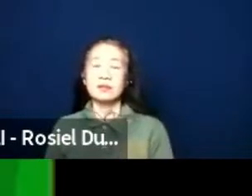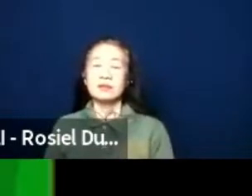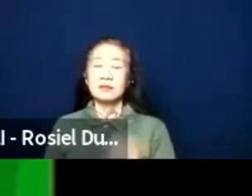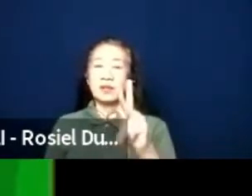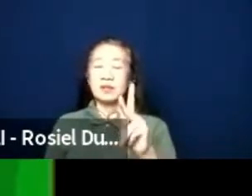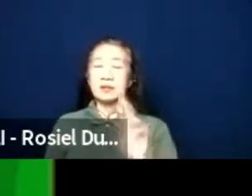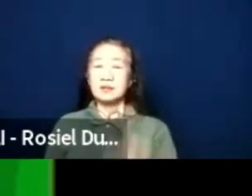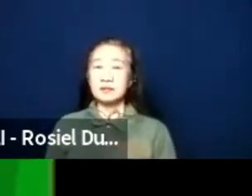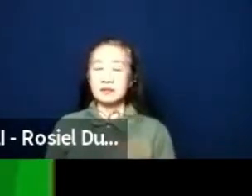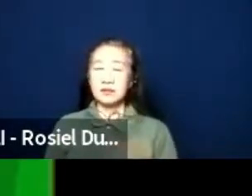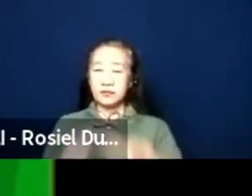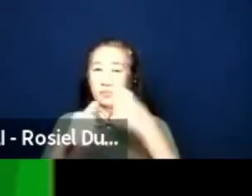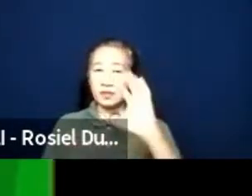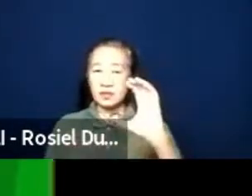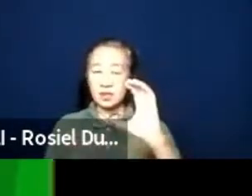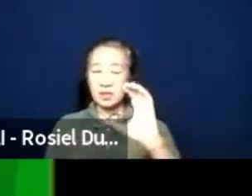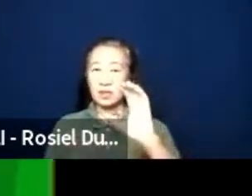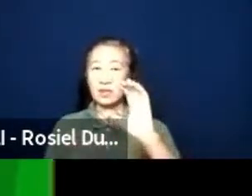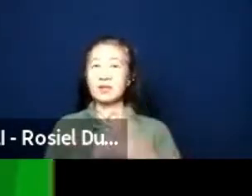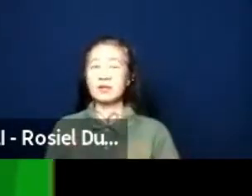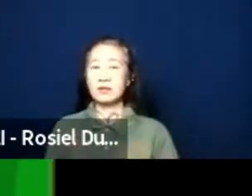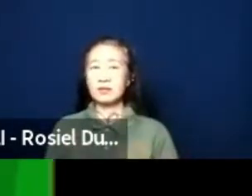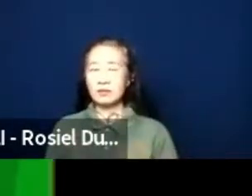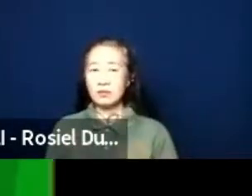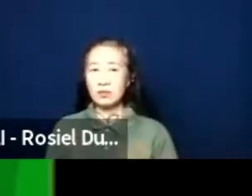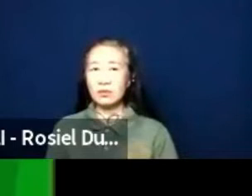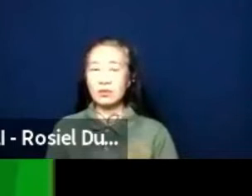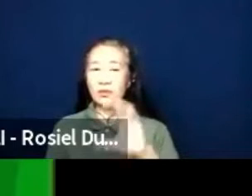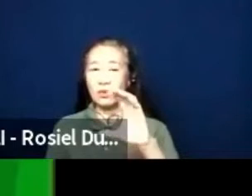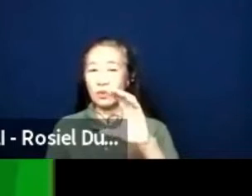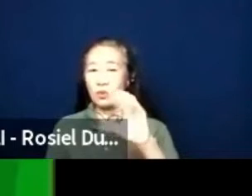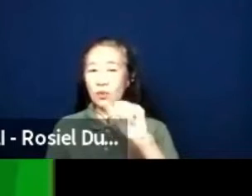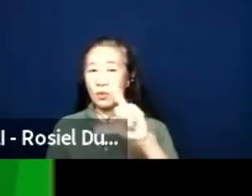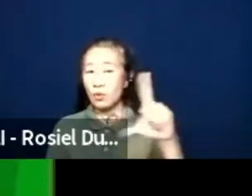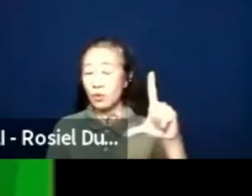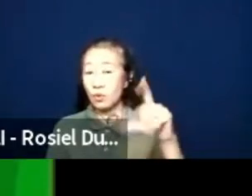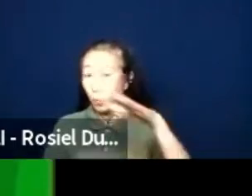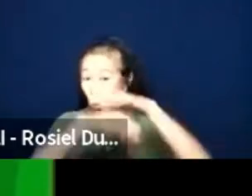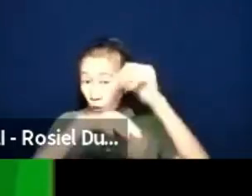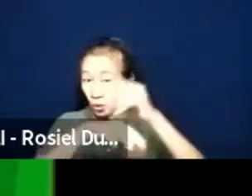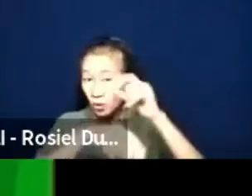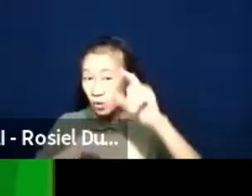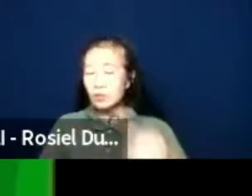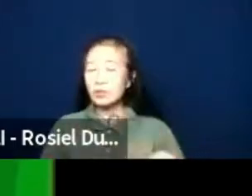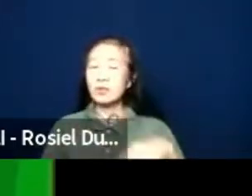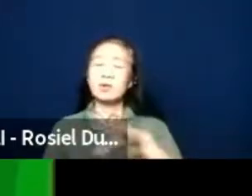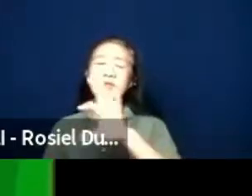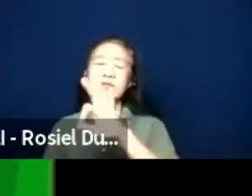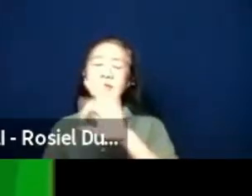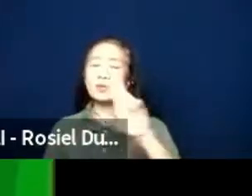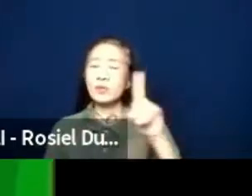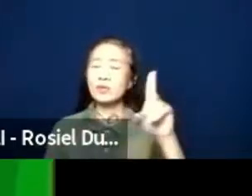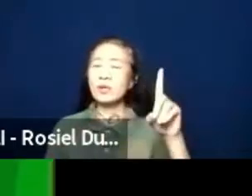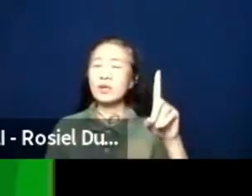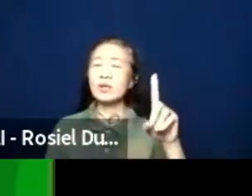Okay. First C, call. Quickly call for help. So what are you going to call? Call 911 or call the